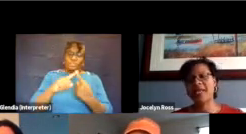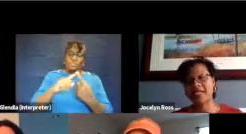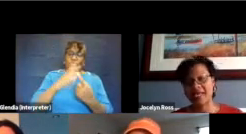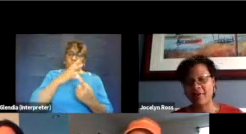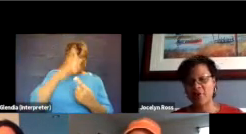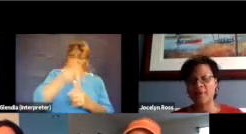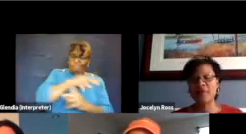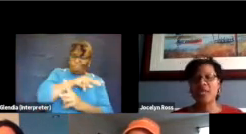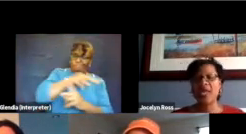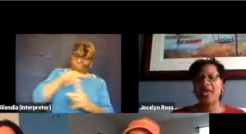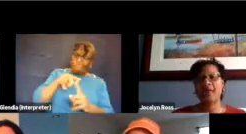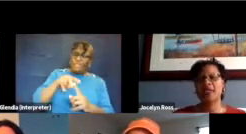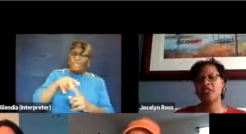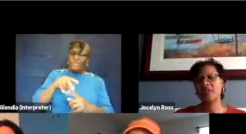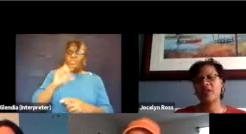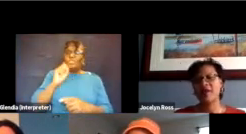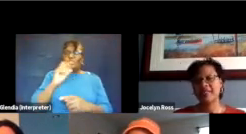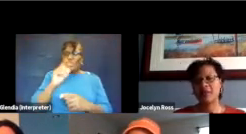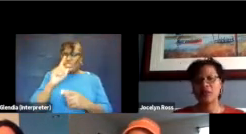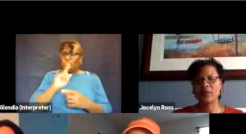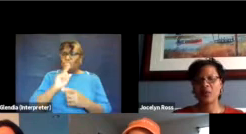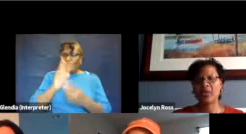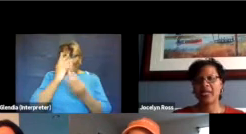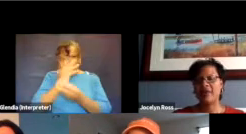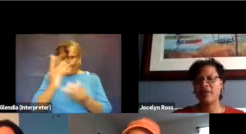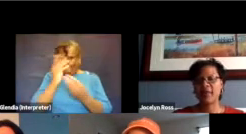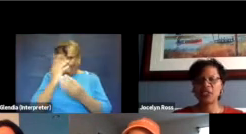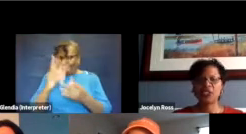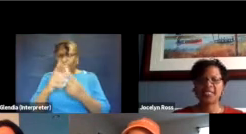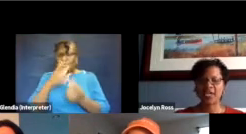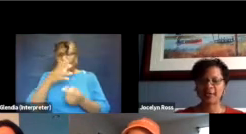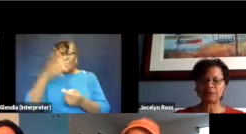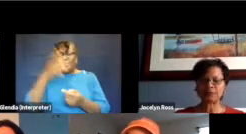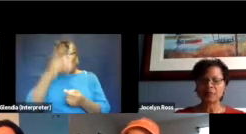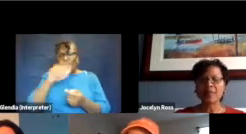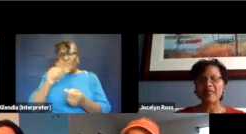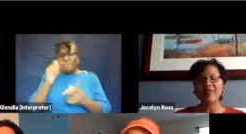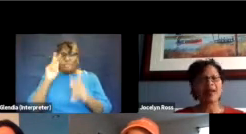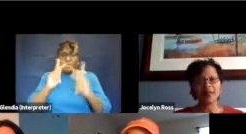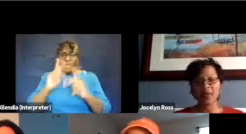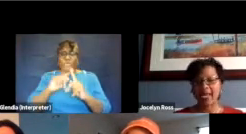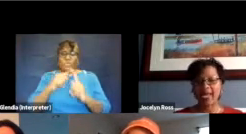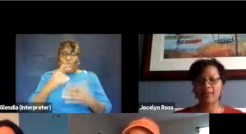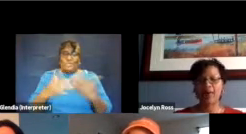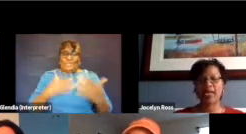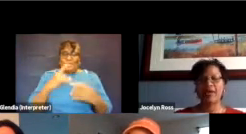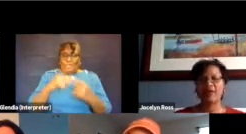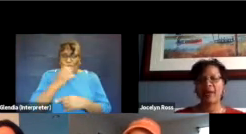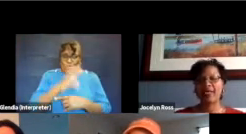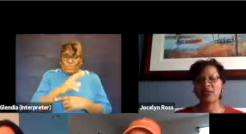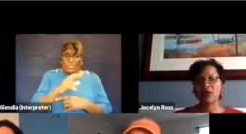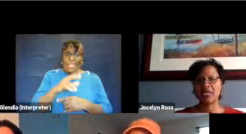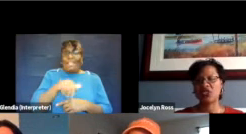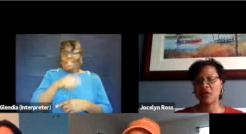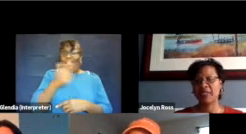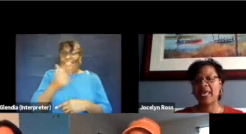we're excited to have her, and she's been awesome on the board and the information she's shared. The other one I can't brag enough about